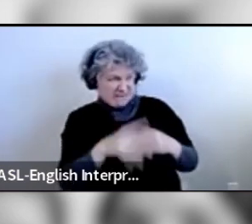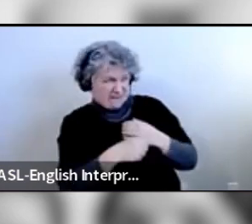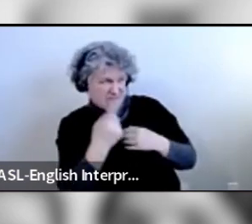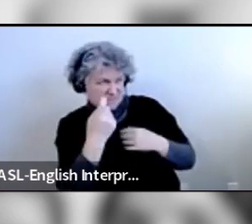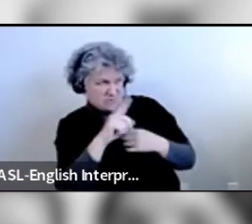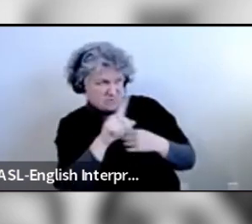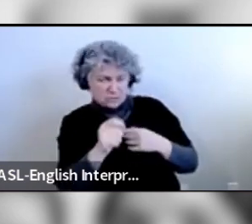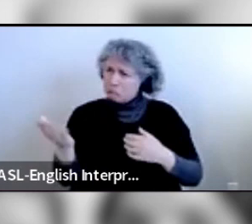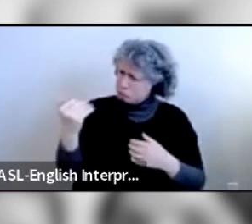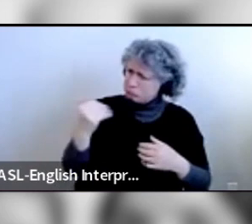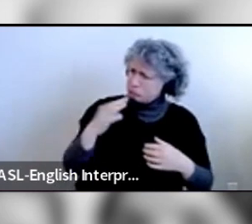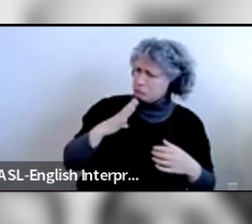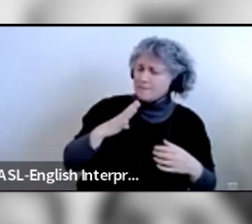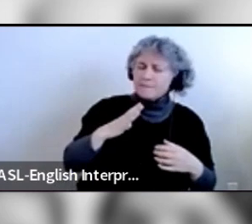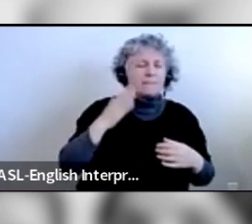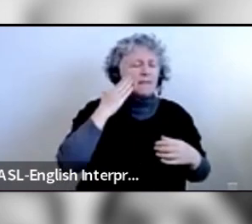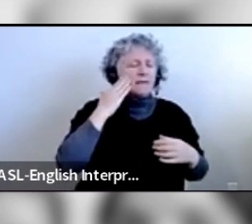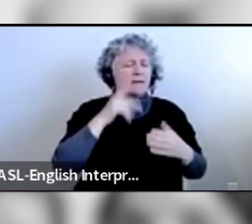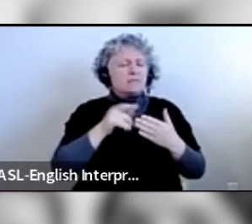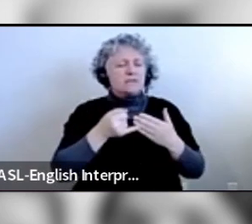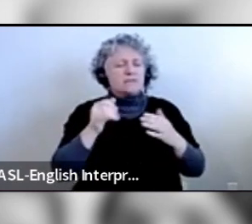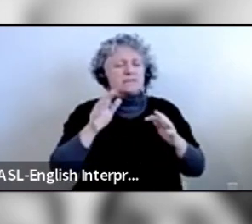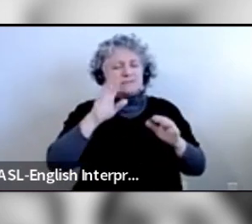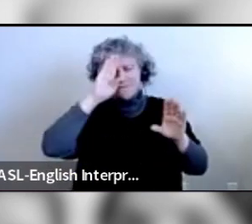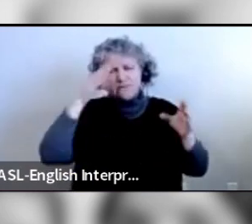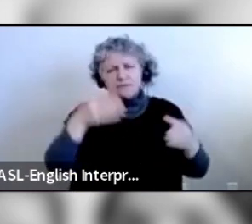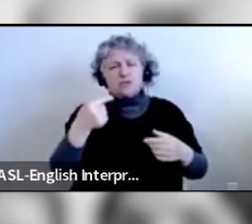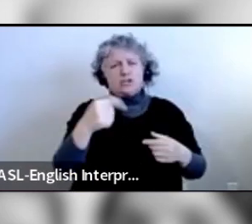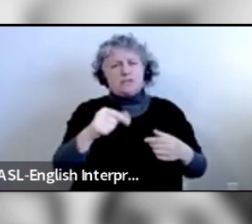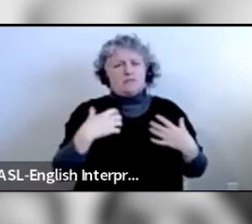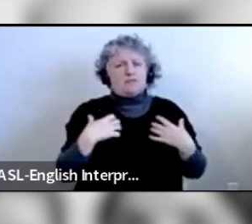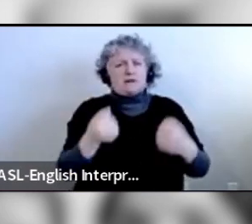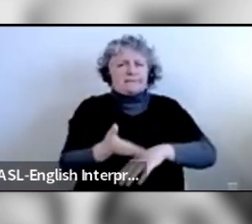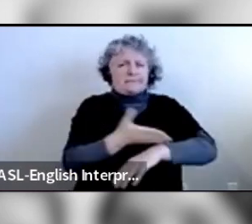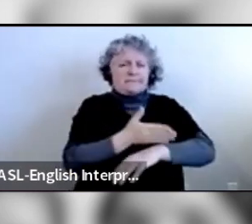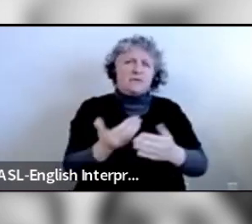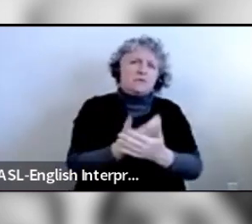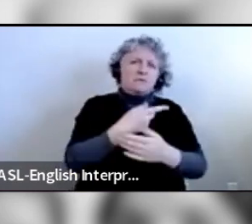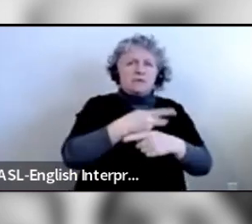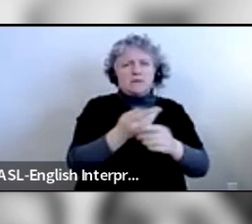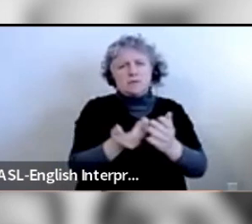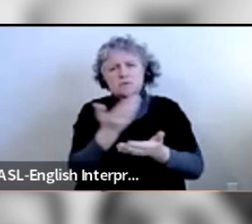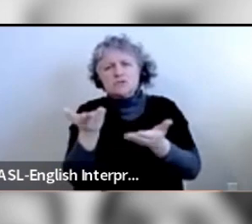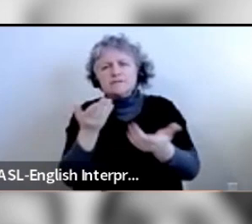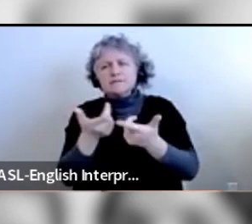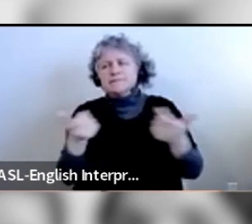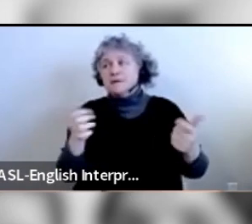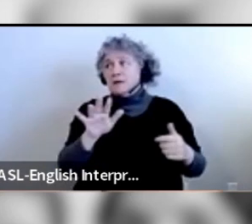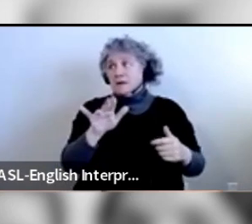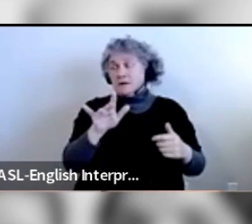ahead. So I know that the projects have to focus on green recovery, so creating a new product or service.